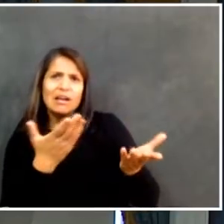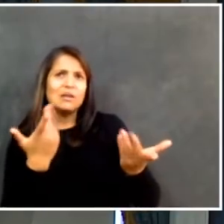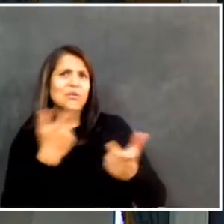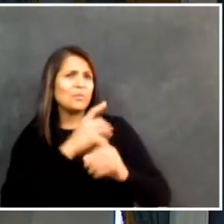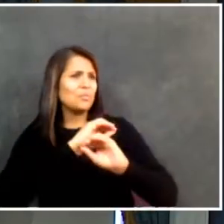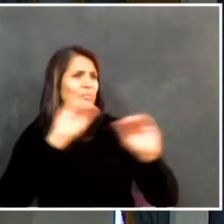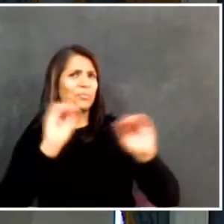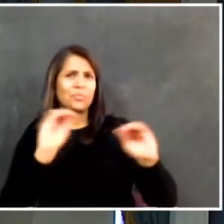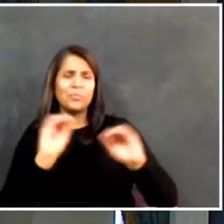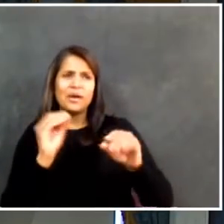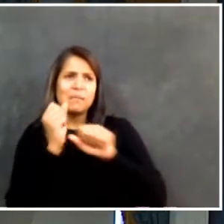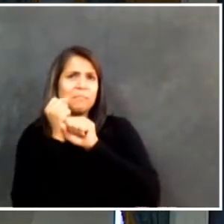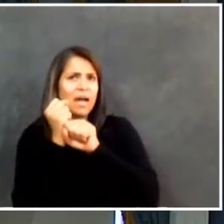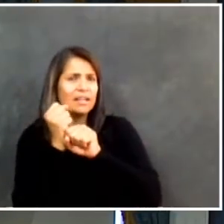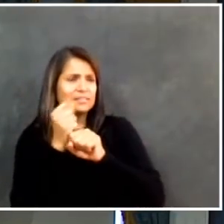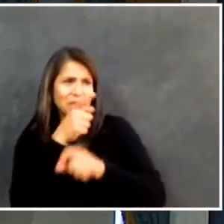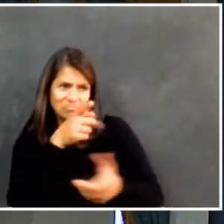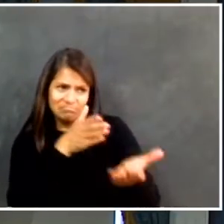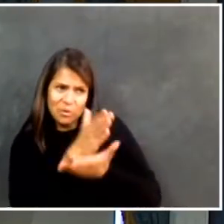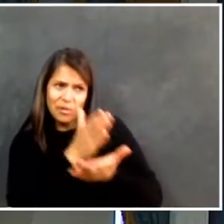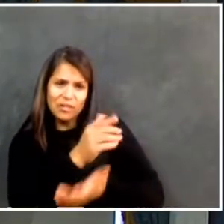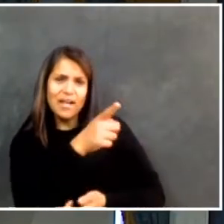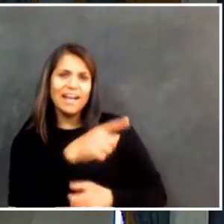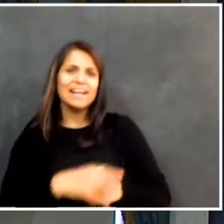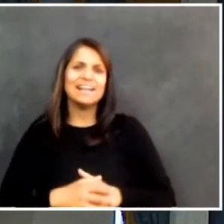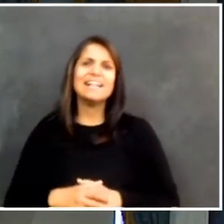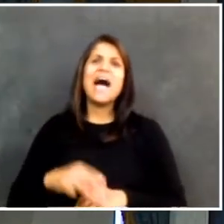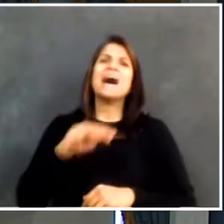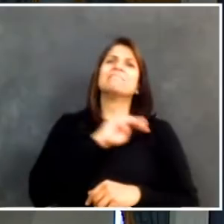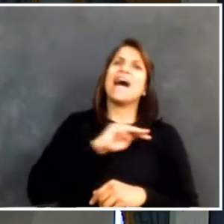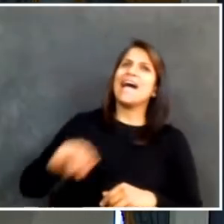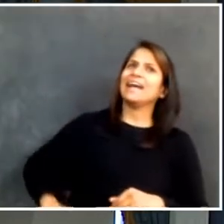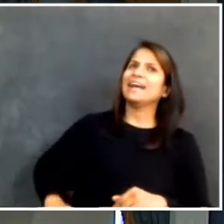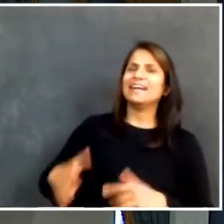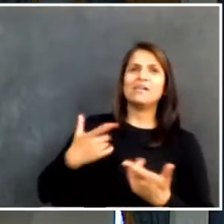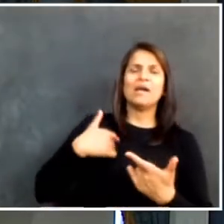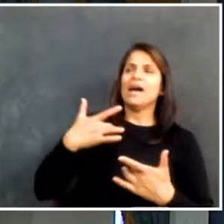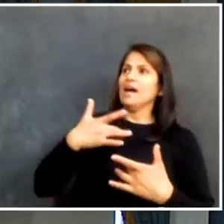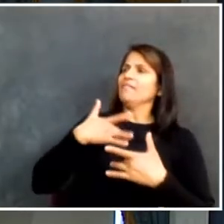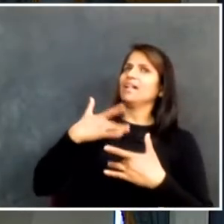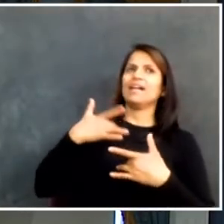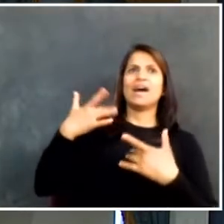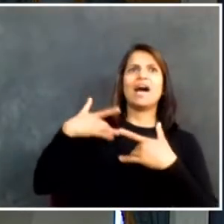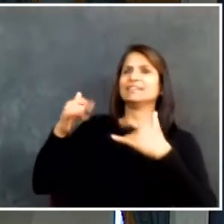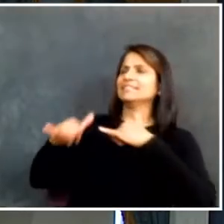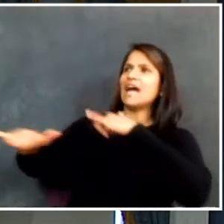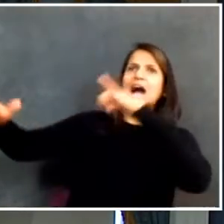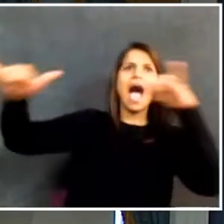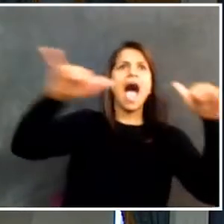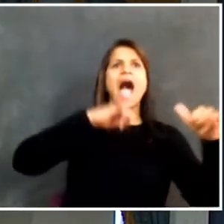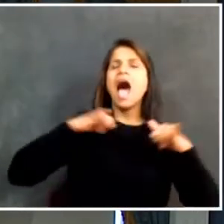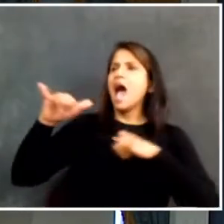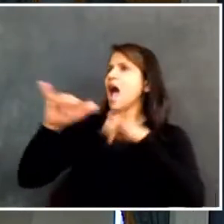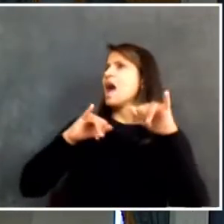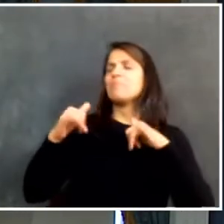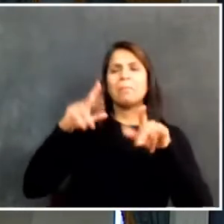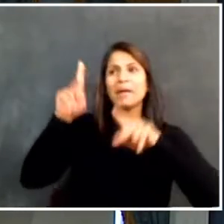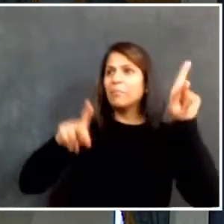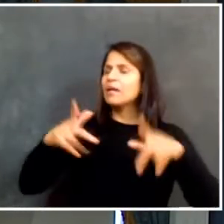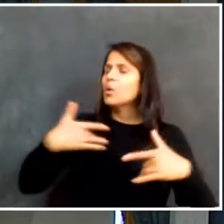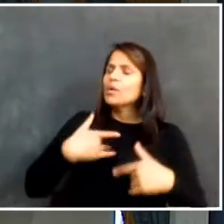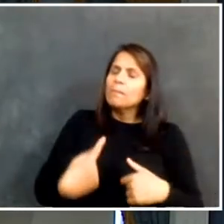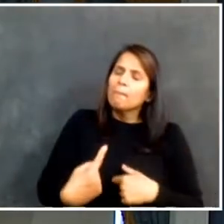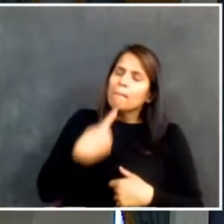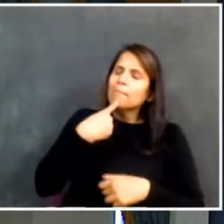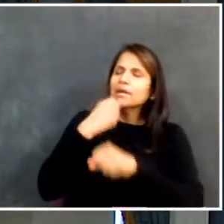very strange. I associate spring with baseball, so it feels really, really strange. But I'm also in the camp